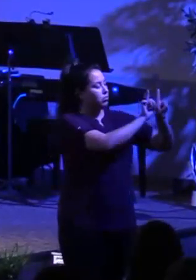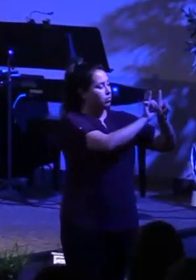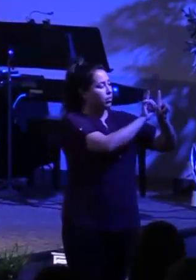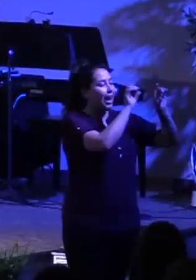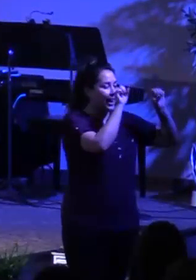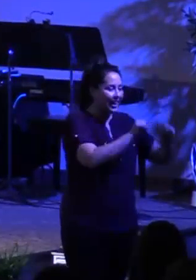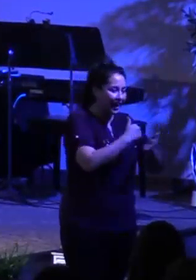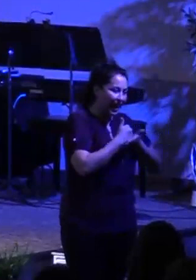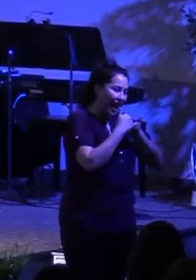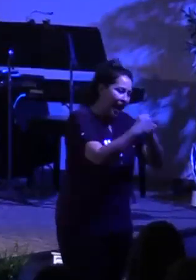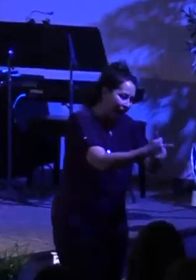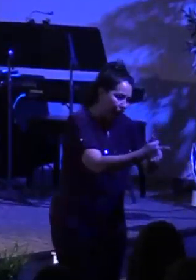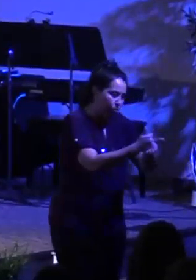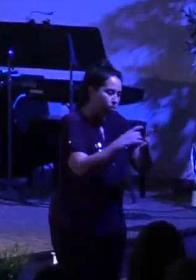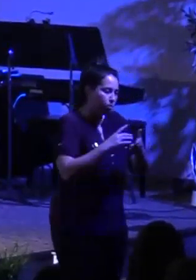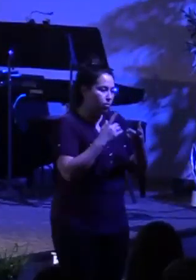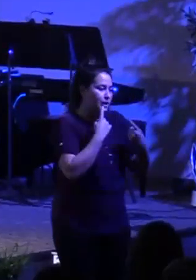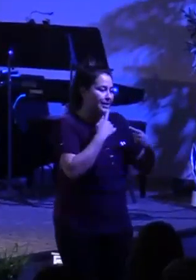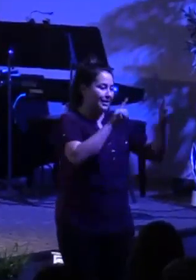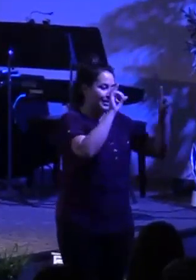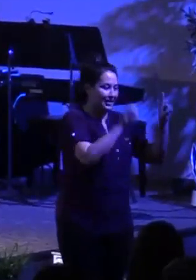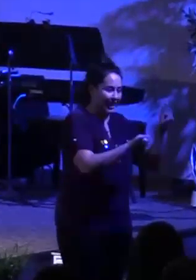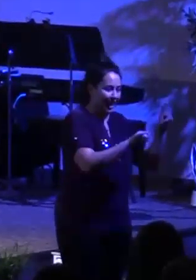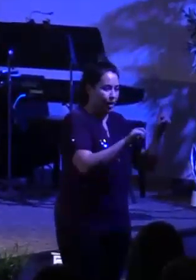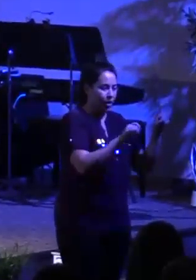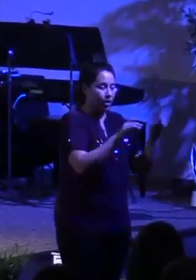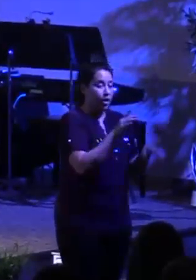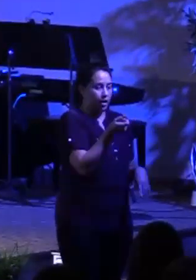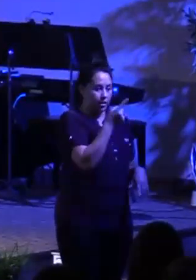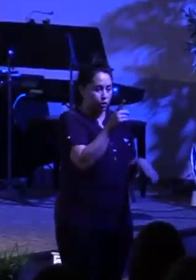in ways that you can't even possibly imagine unless you actually take the first steps. Let's pray.